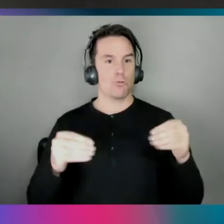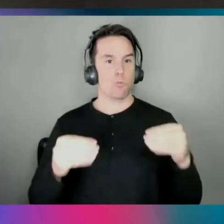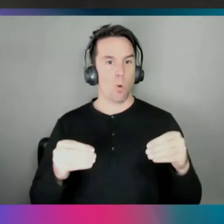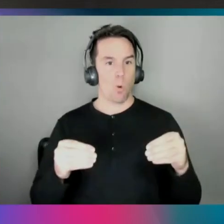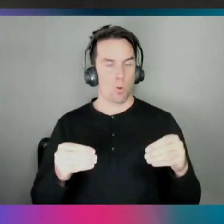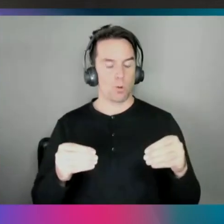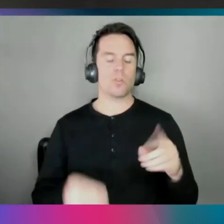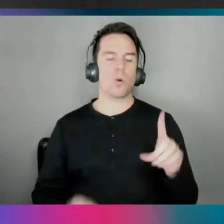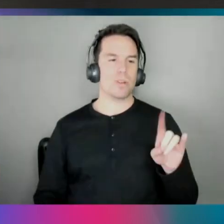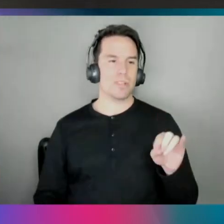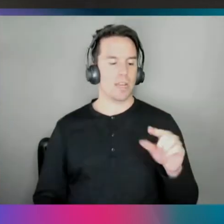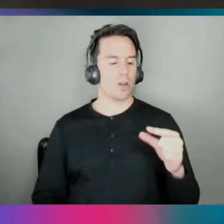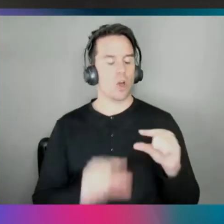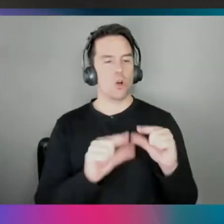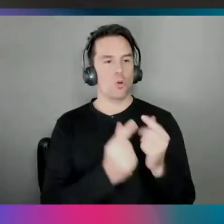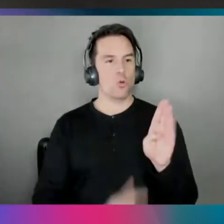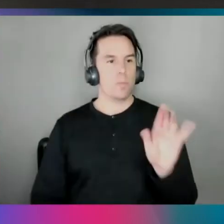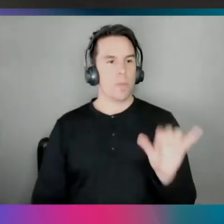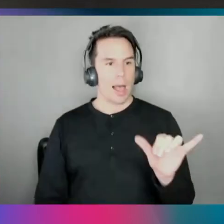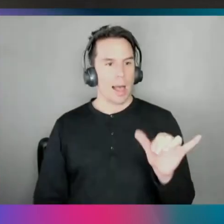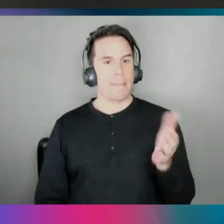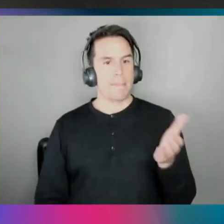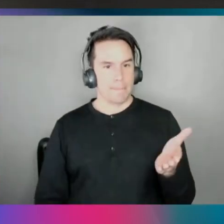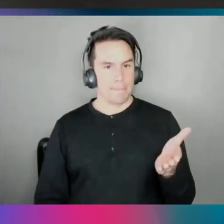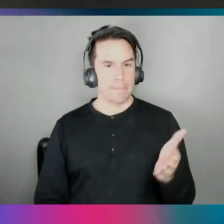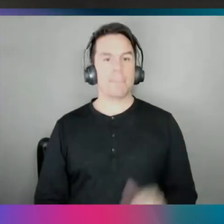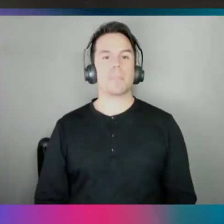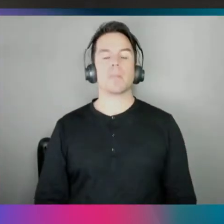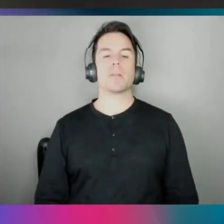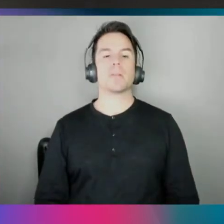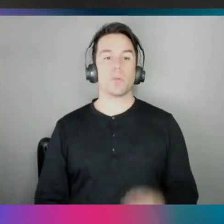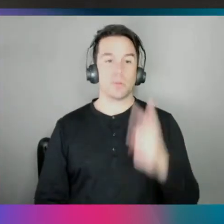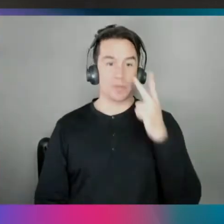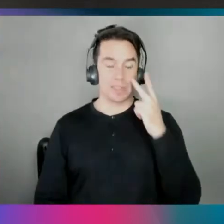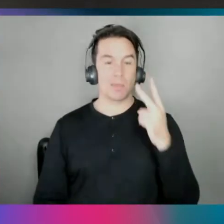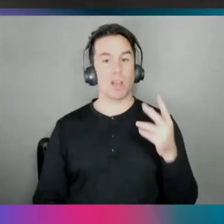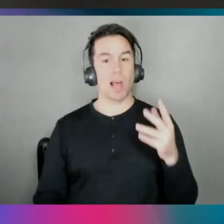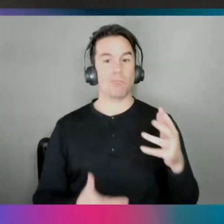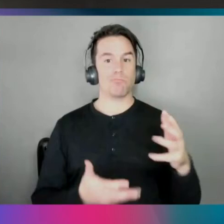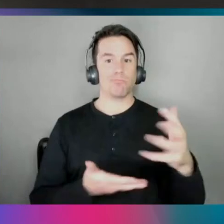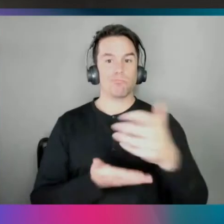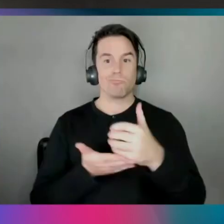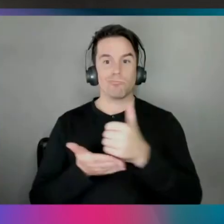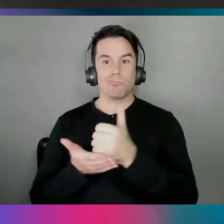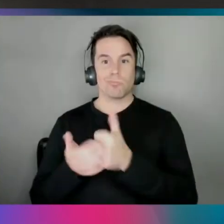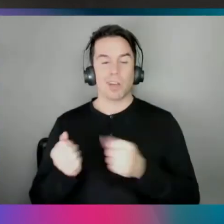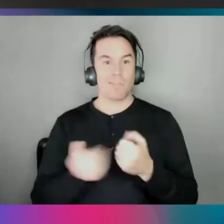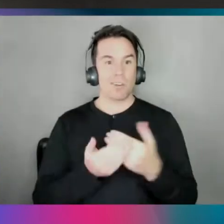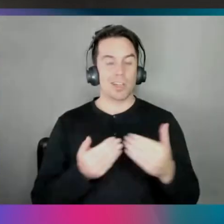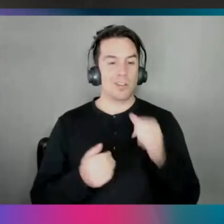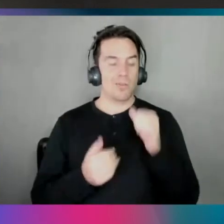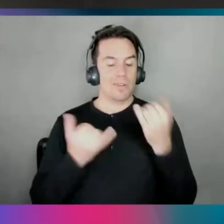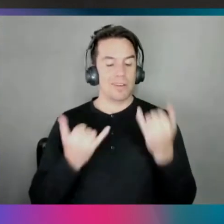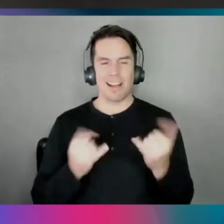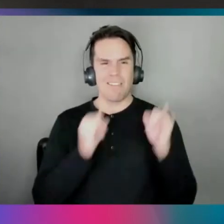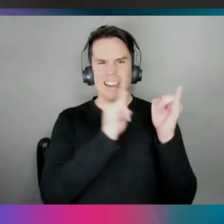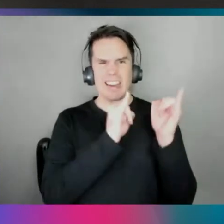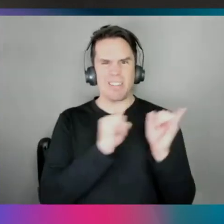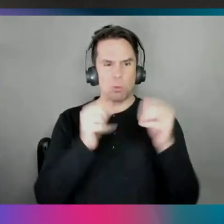lot of inflatable globes. We roll these things up now to, so they're not just every individual record. Now we're going to just got it.